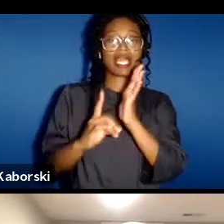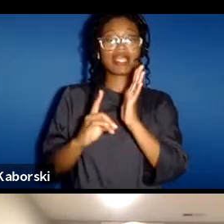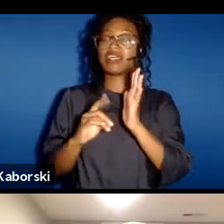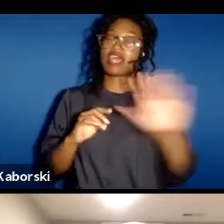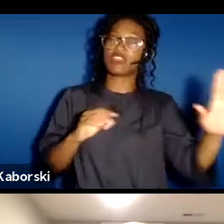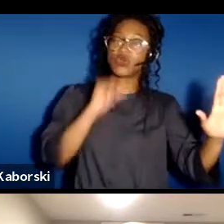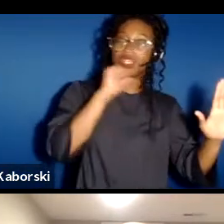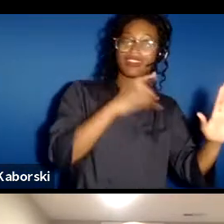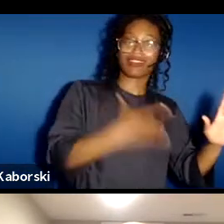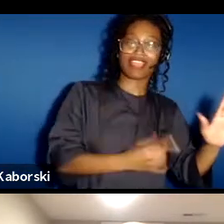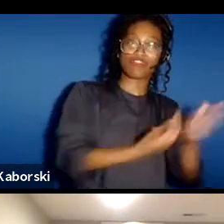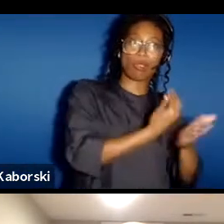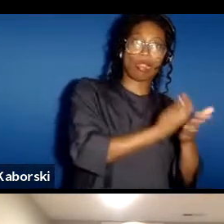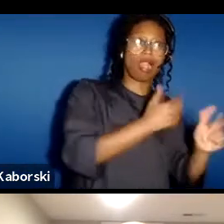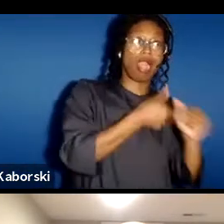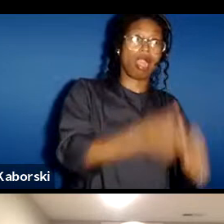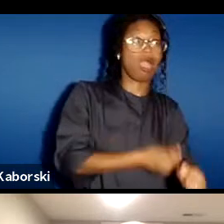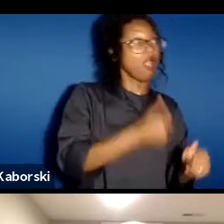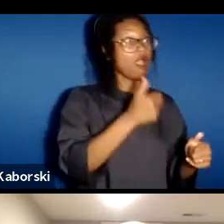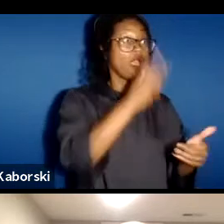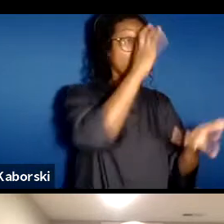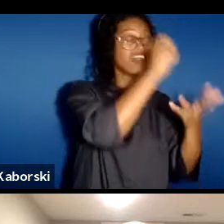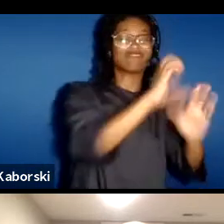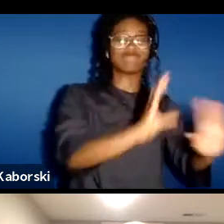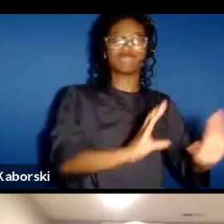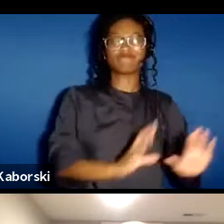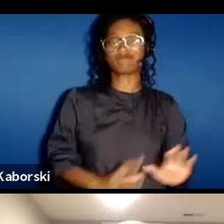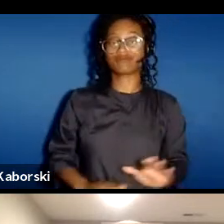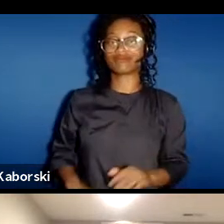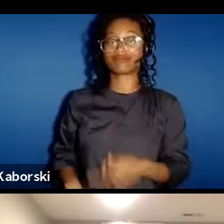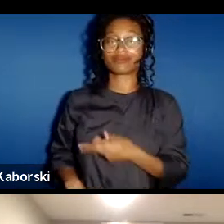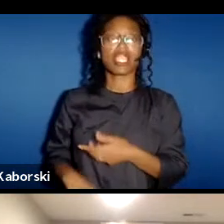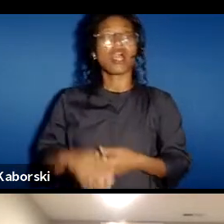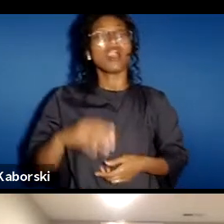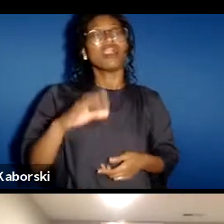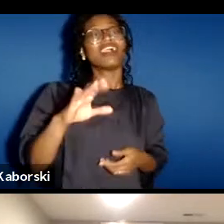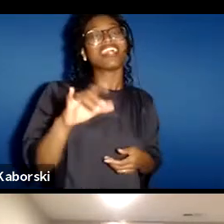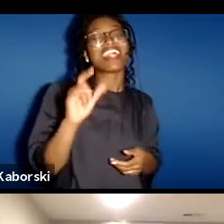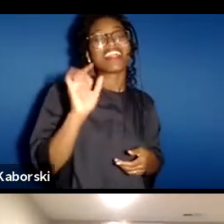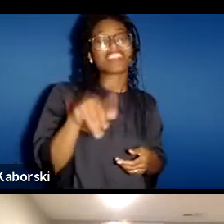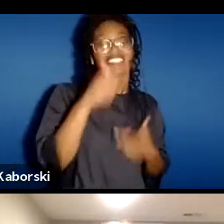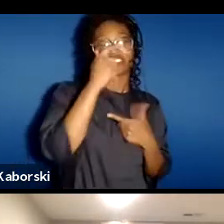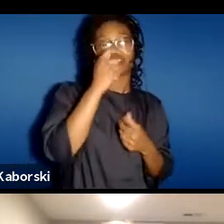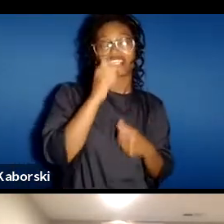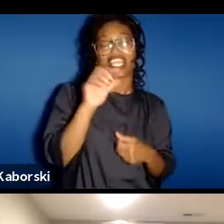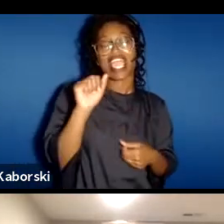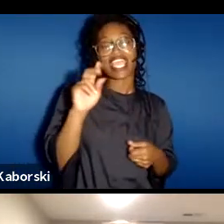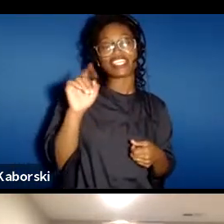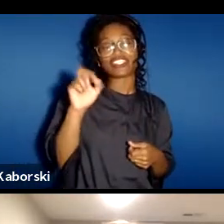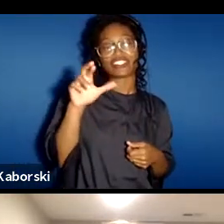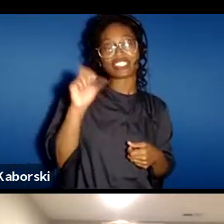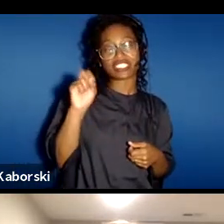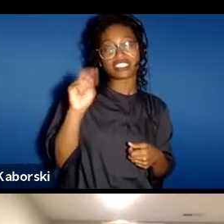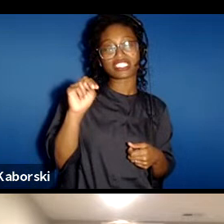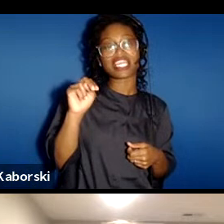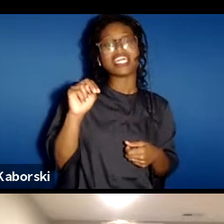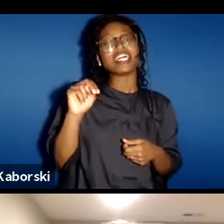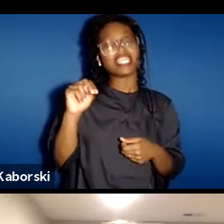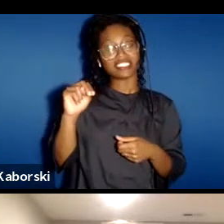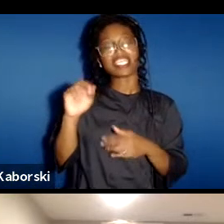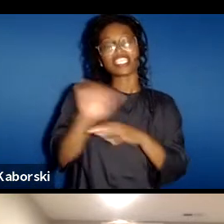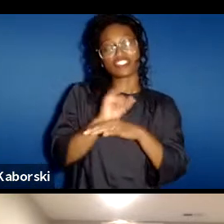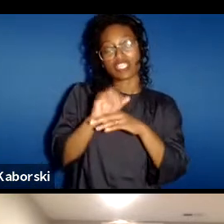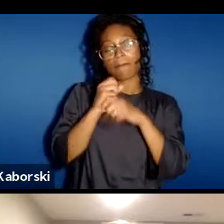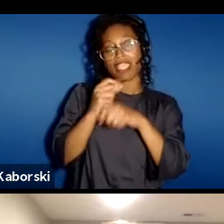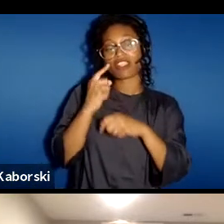design. Yeah, that's interesting. So Doe Anderson is the agency of record for Maker's Mark. So we've worked a lot of different partners,